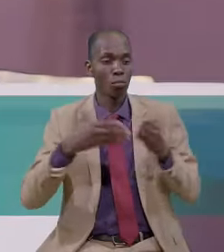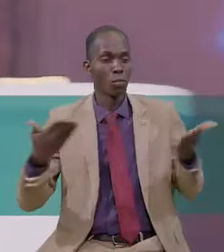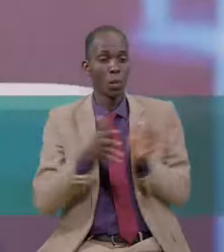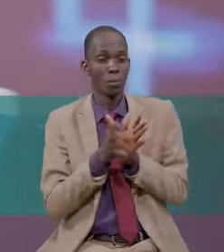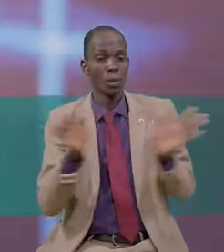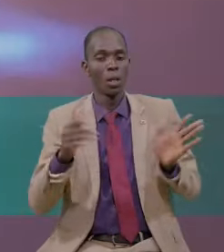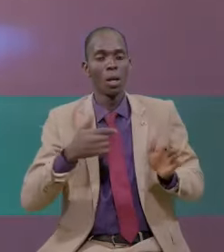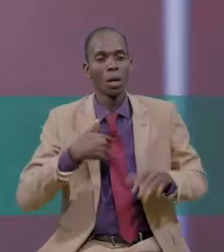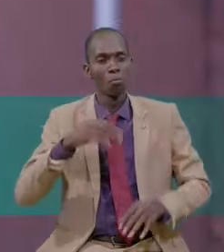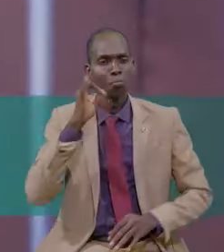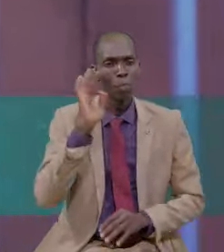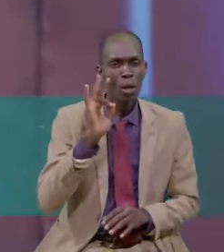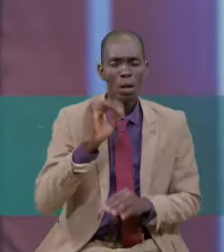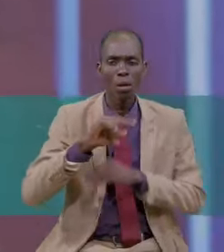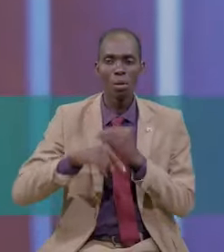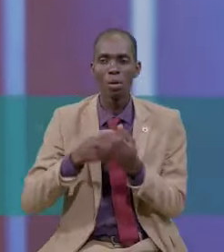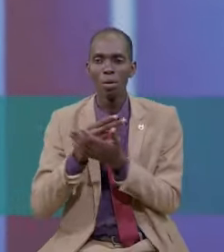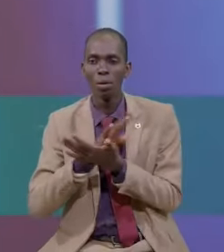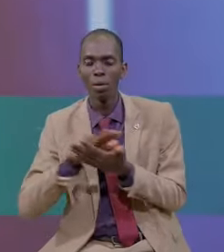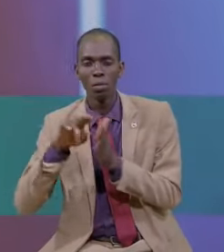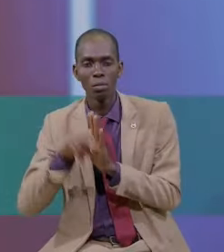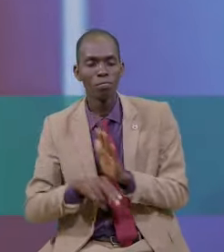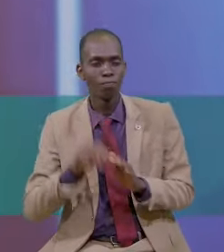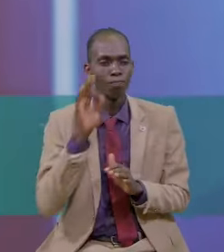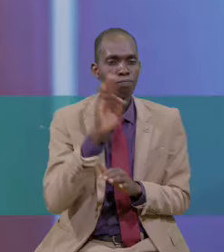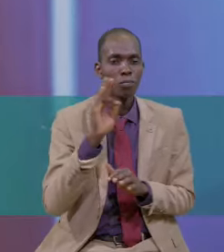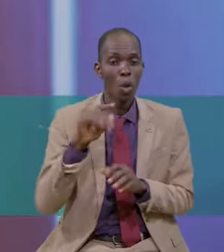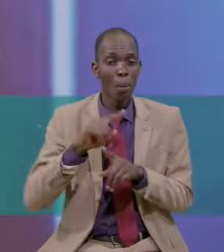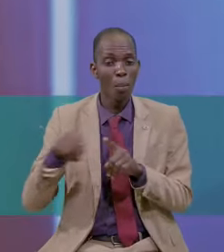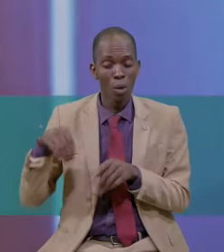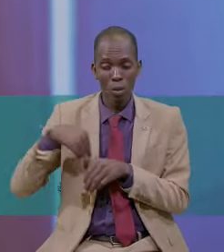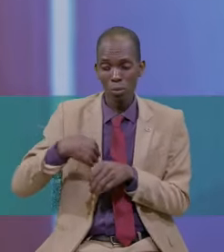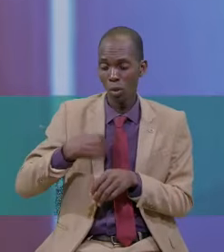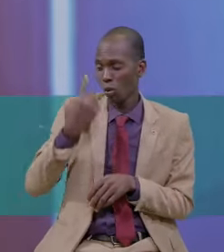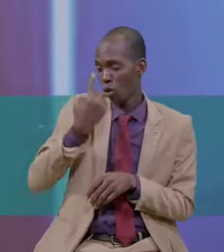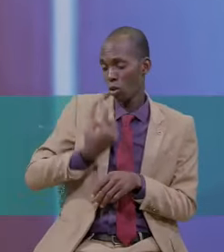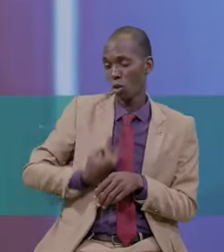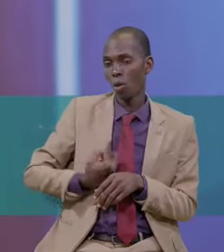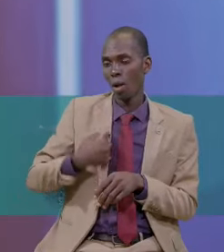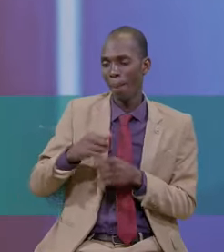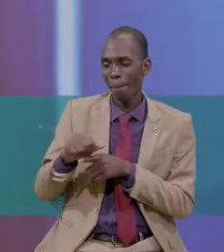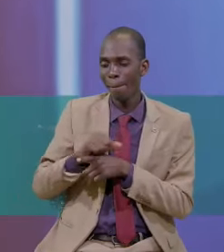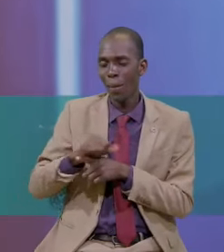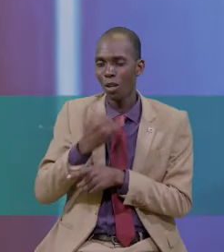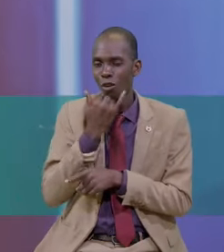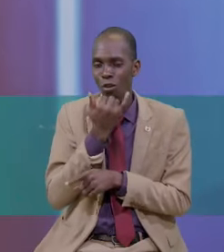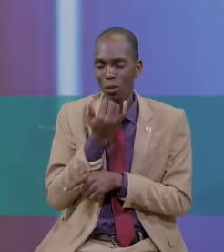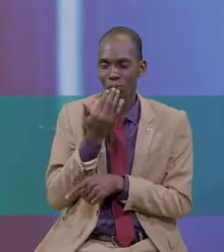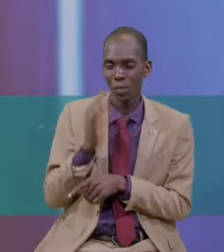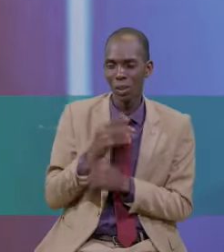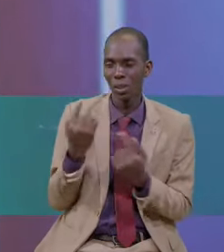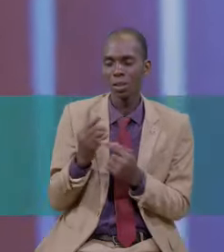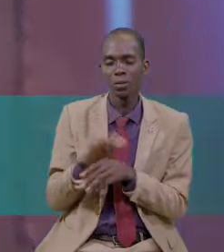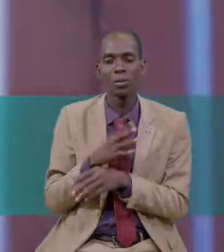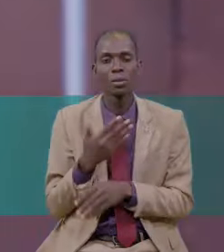the private, I practice unrighteousness. That's hypocrisy. Here